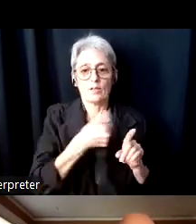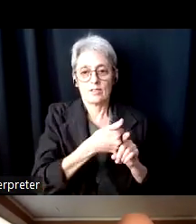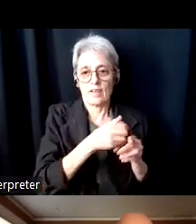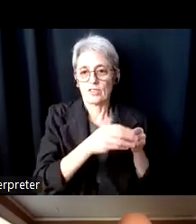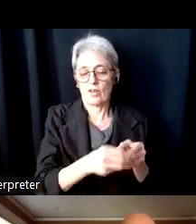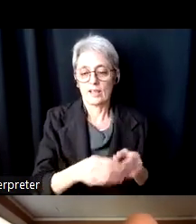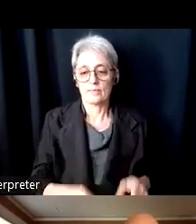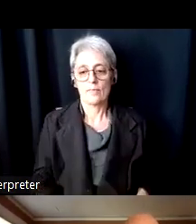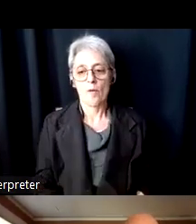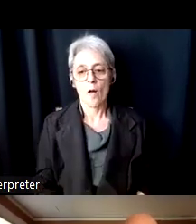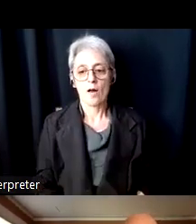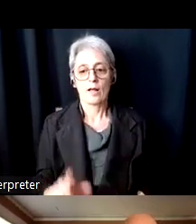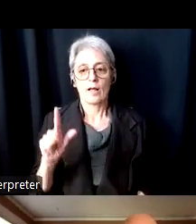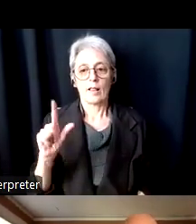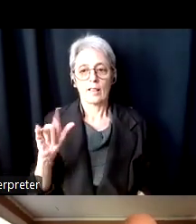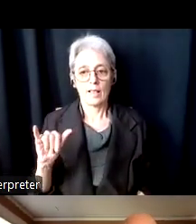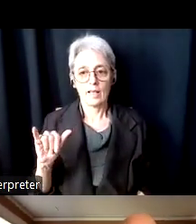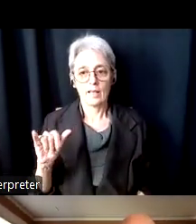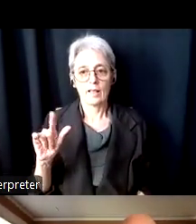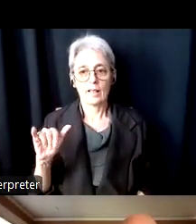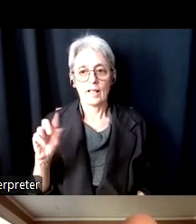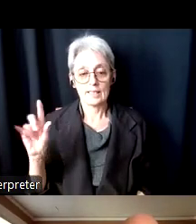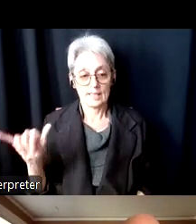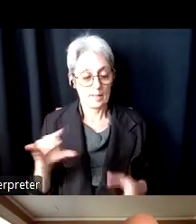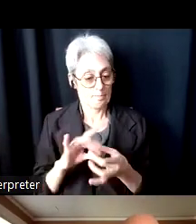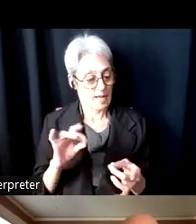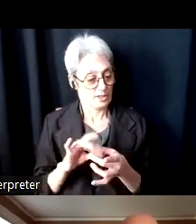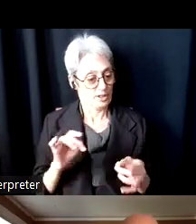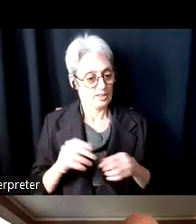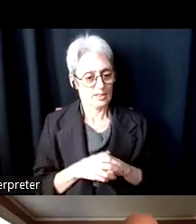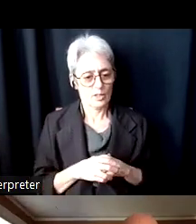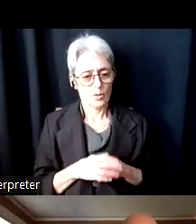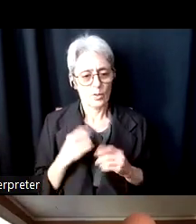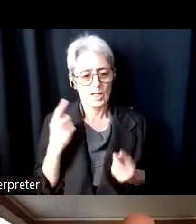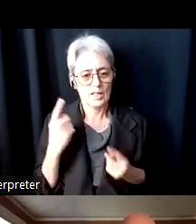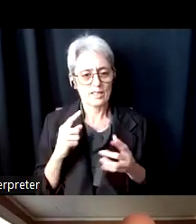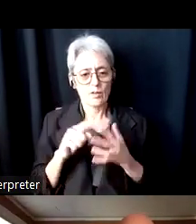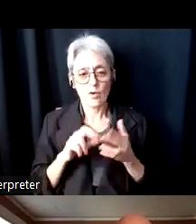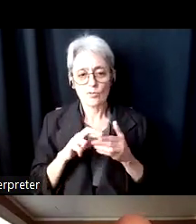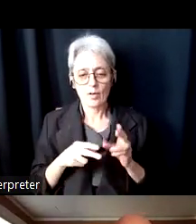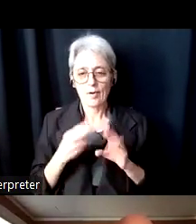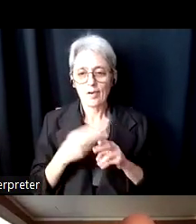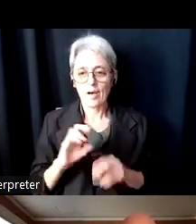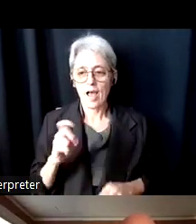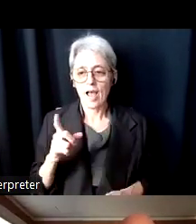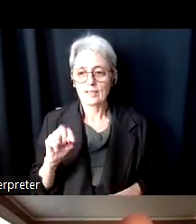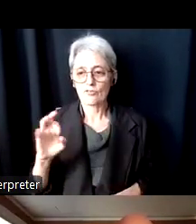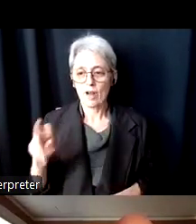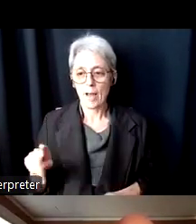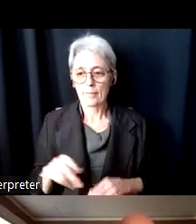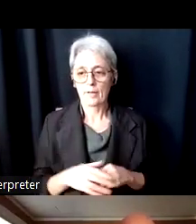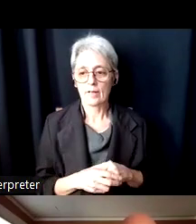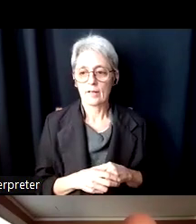as Lindsay mentioned earlier, we consider these results an exit ramp. So these results are helpful as we're looking to